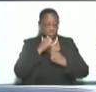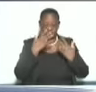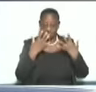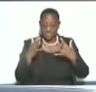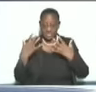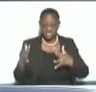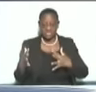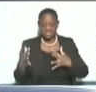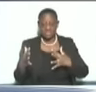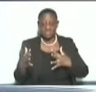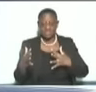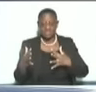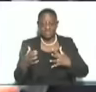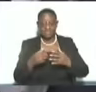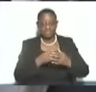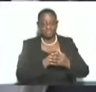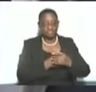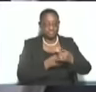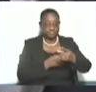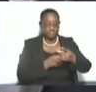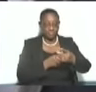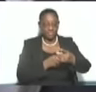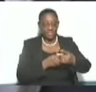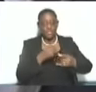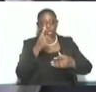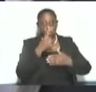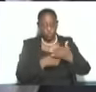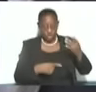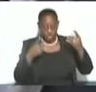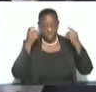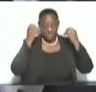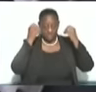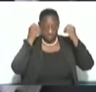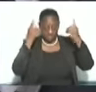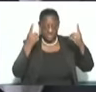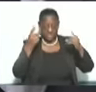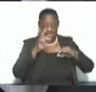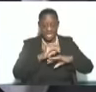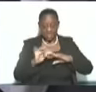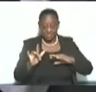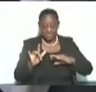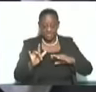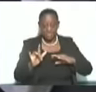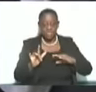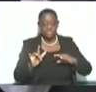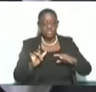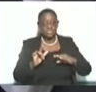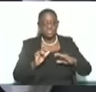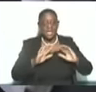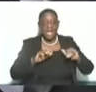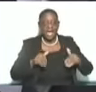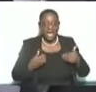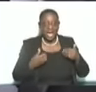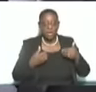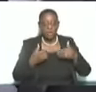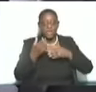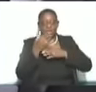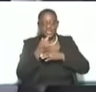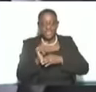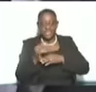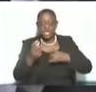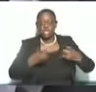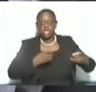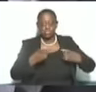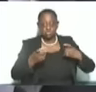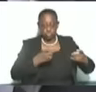set of agenda. What was amazingly absent was a strategy around how they would address